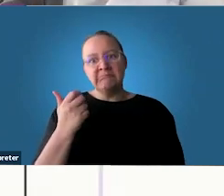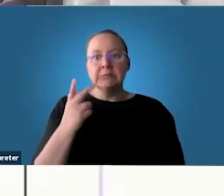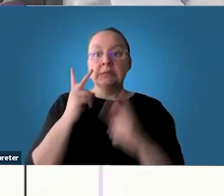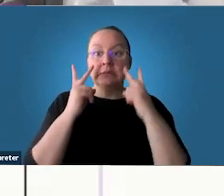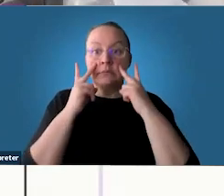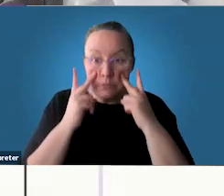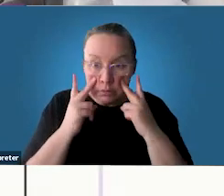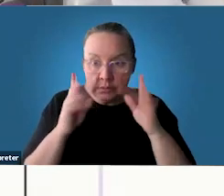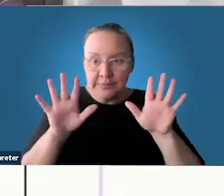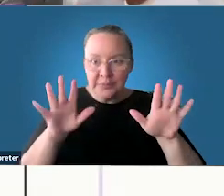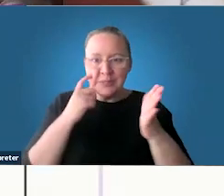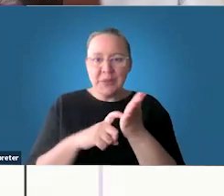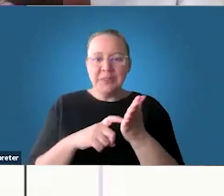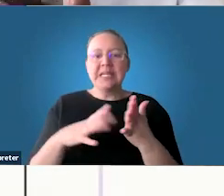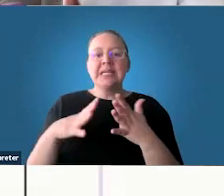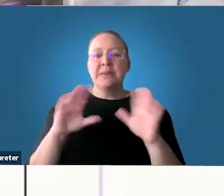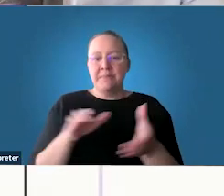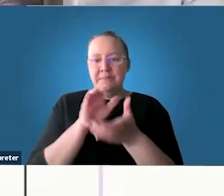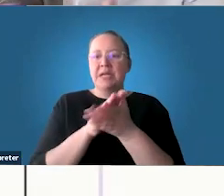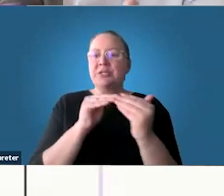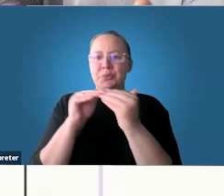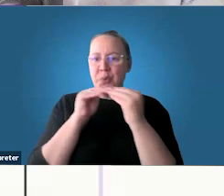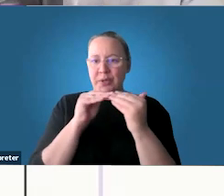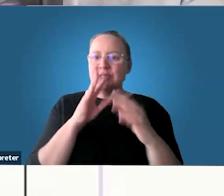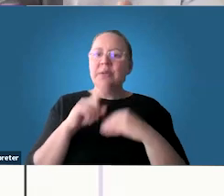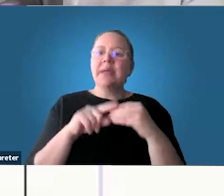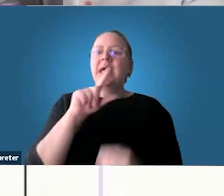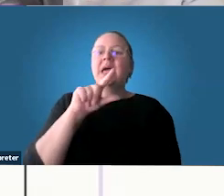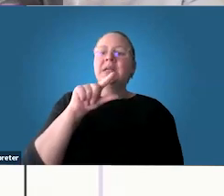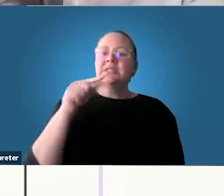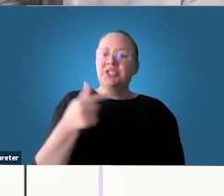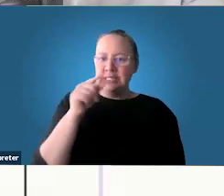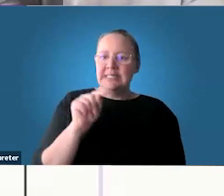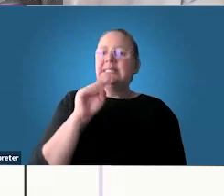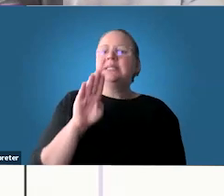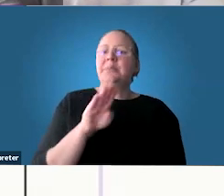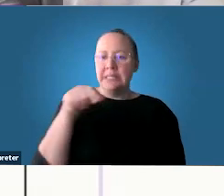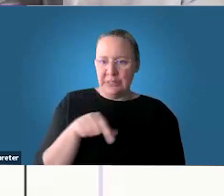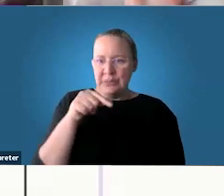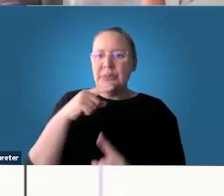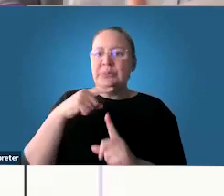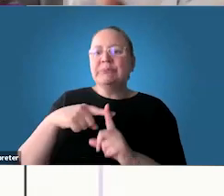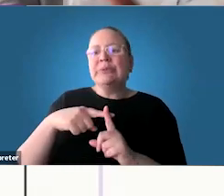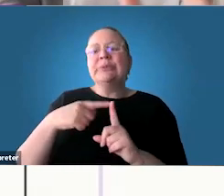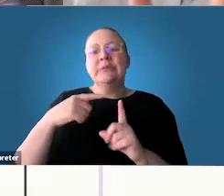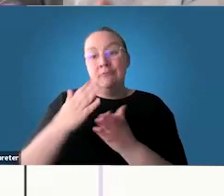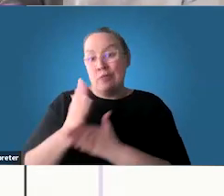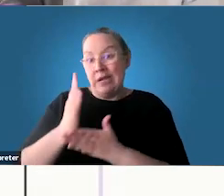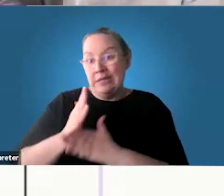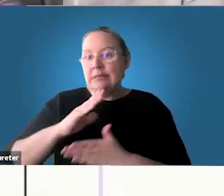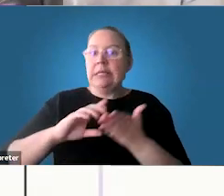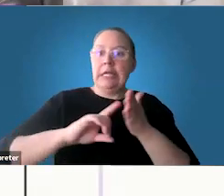example is marriage equality. So early on, conversations around LGBTQ rights were framed as just simply a